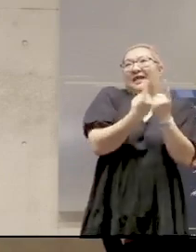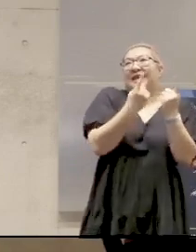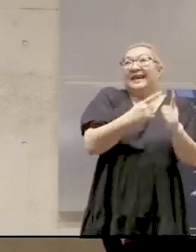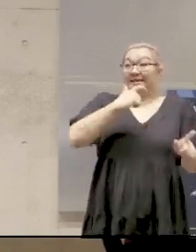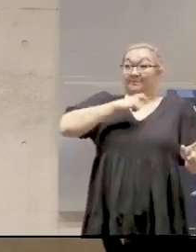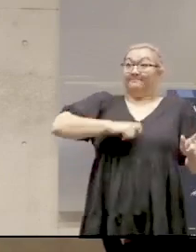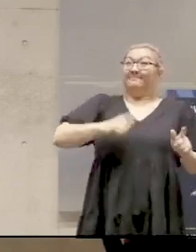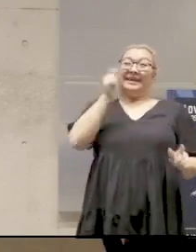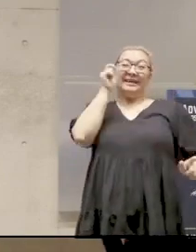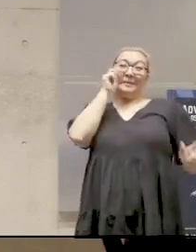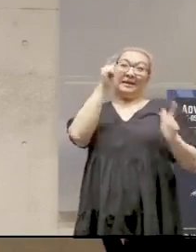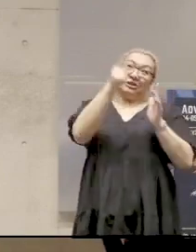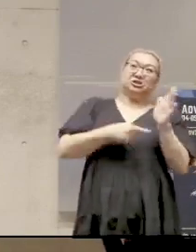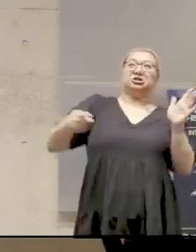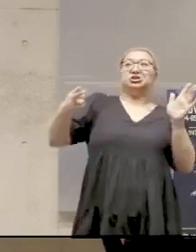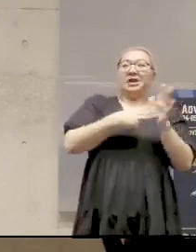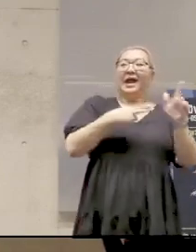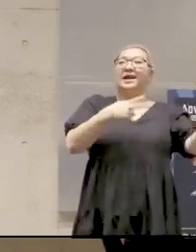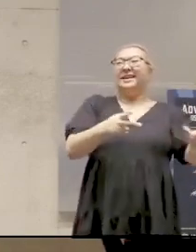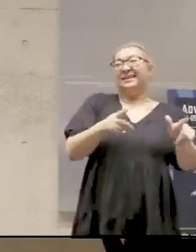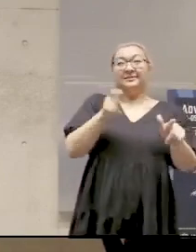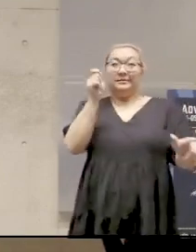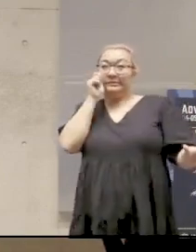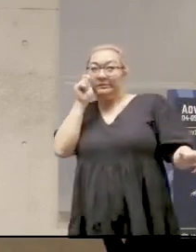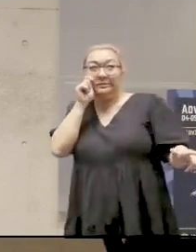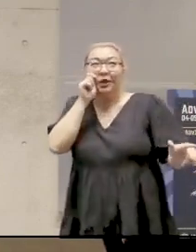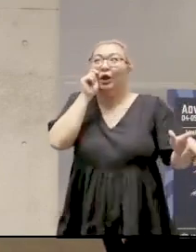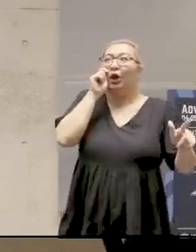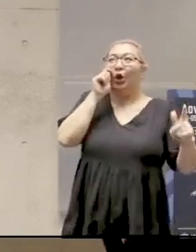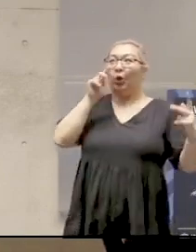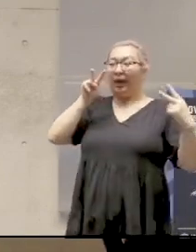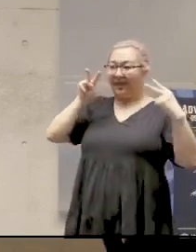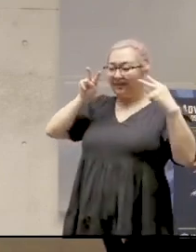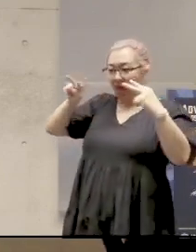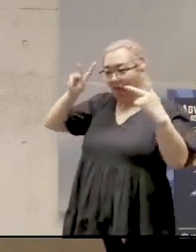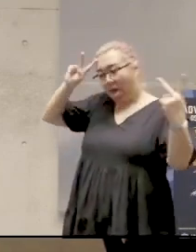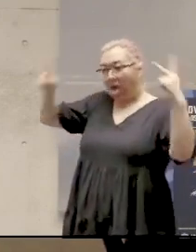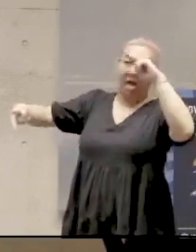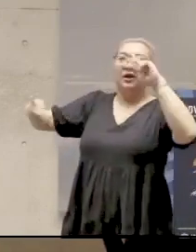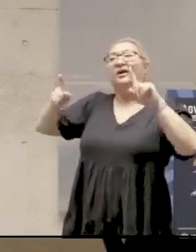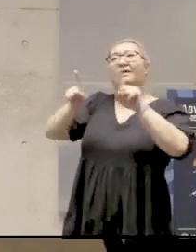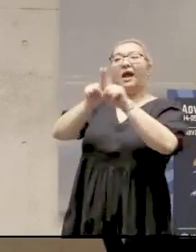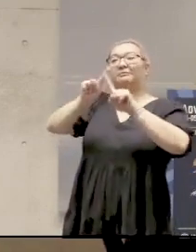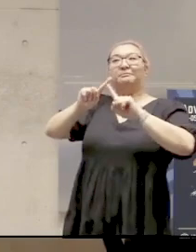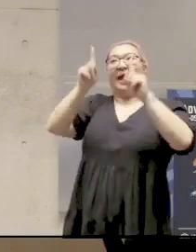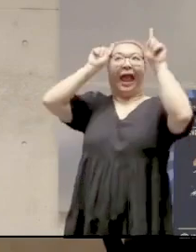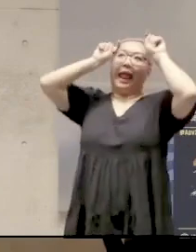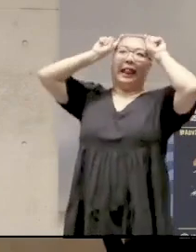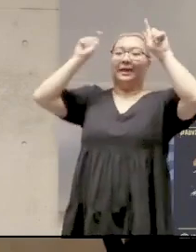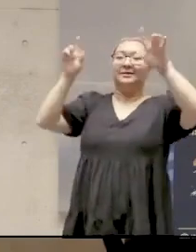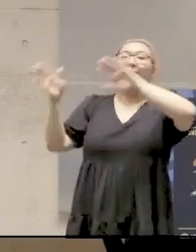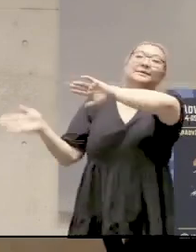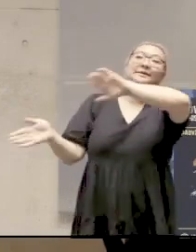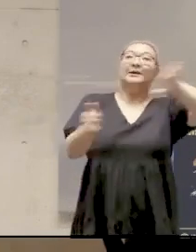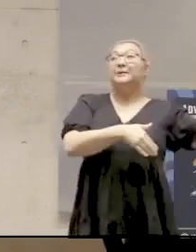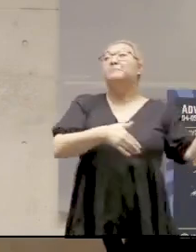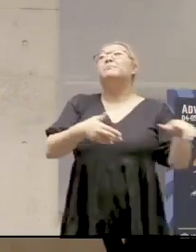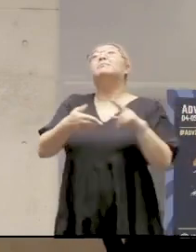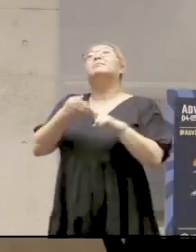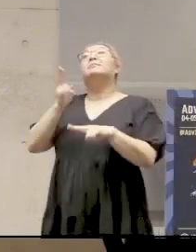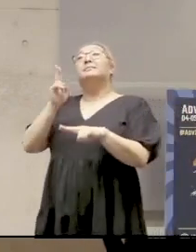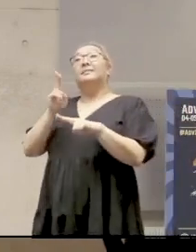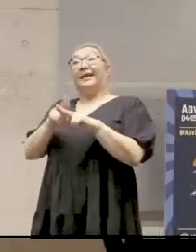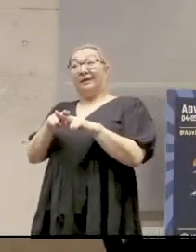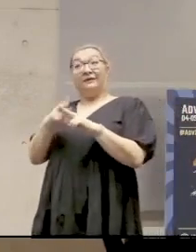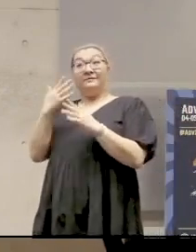of crazy, detective who sort of seems to be from another planet. If you haven't played Conspiracies, you have seen nothing.